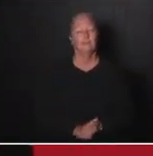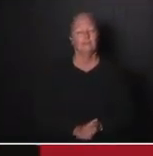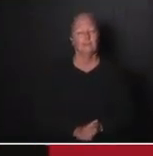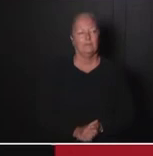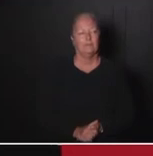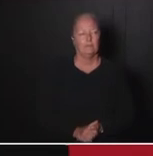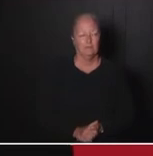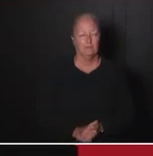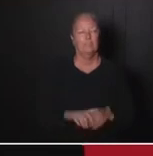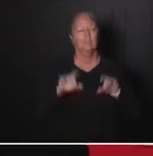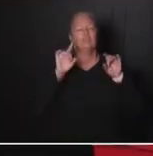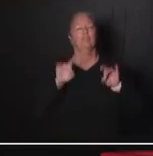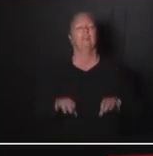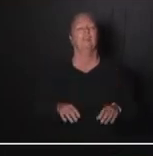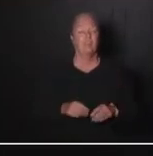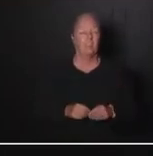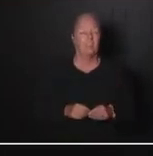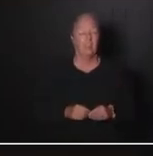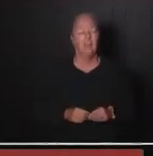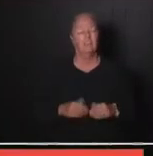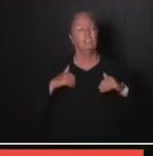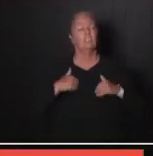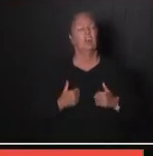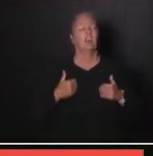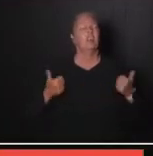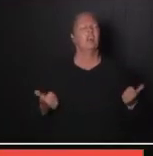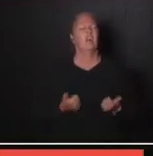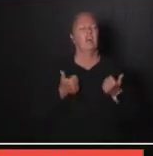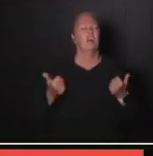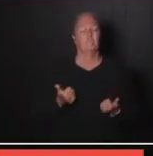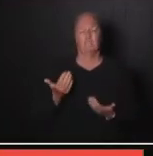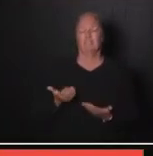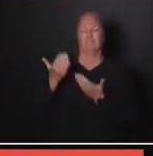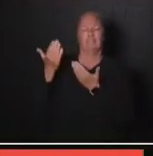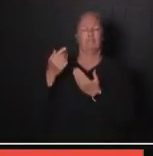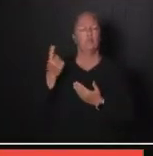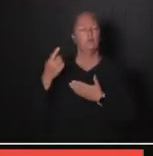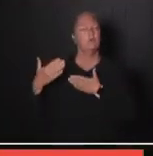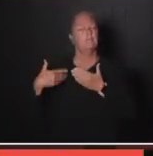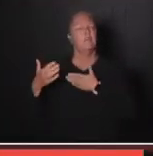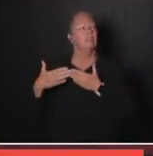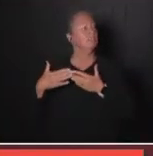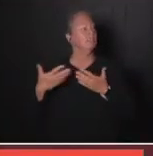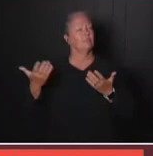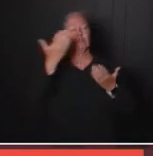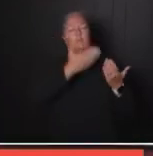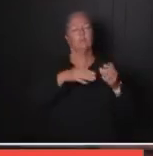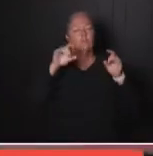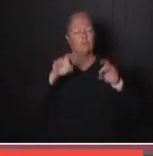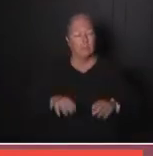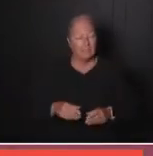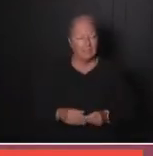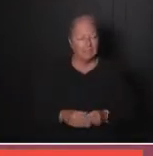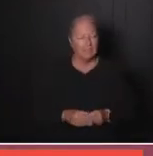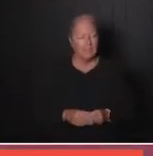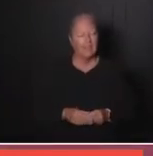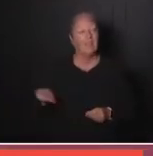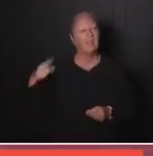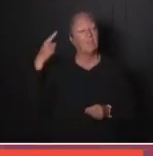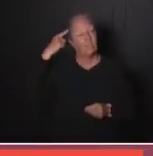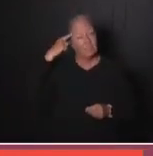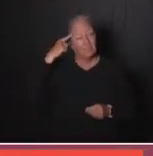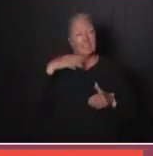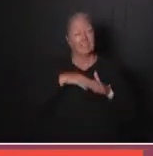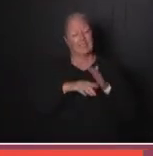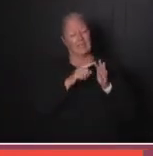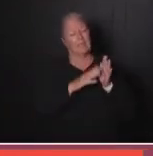Australians are tired of political management, tired of politicians who think if they enrol in an empathy course, they'll be able